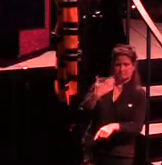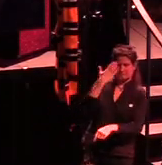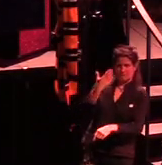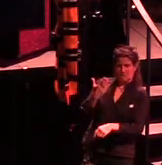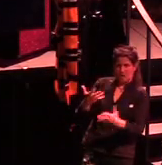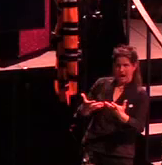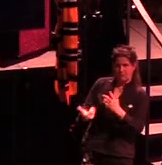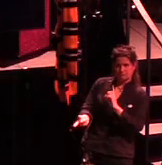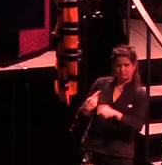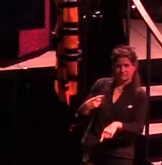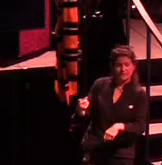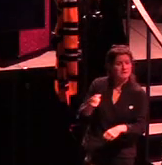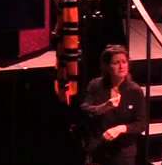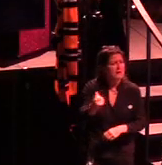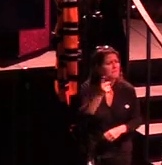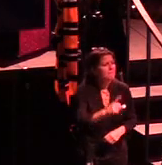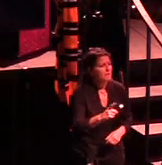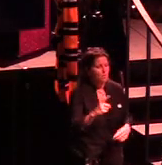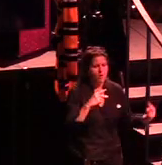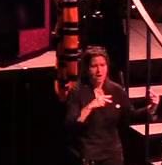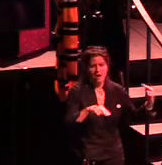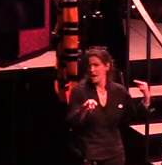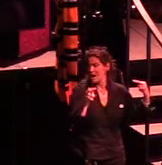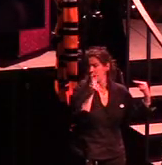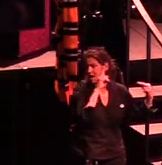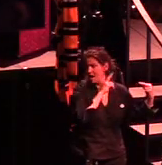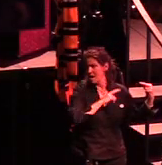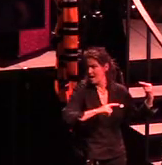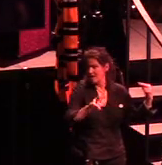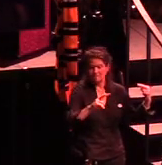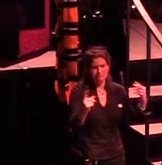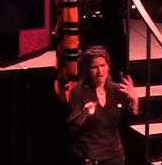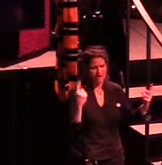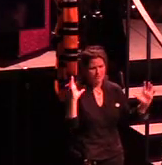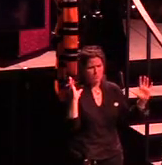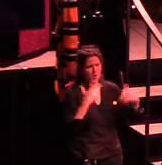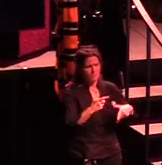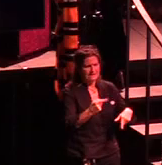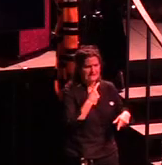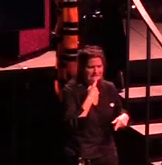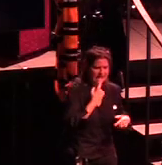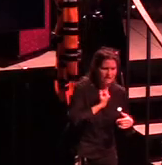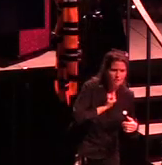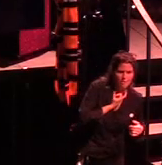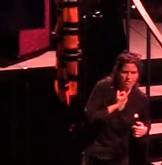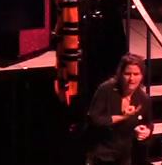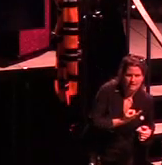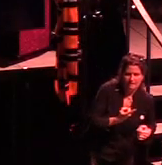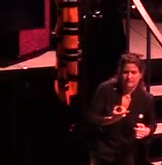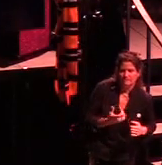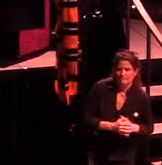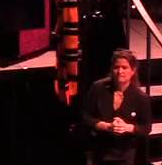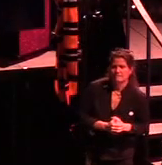you some people were scared to catch my eye let's get either seemed worried about saying the wrong thing a